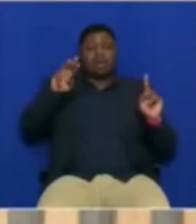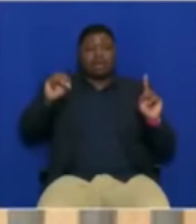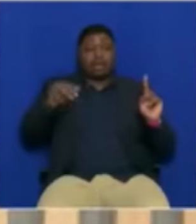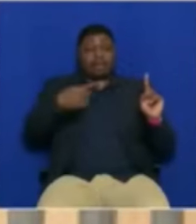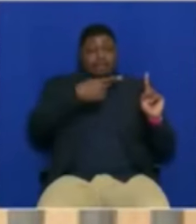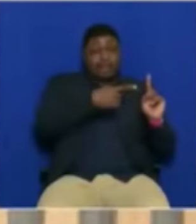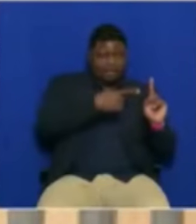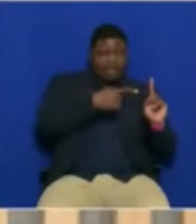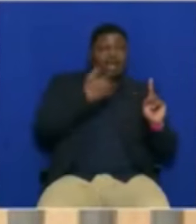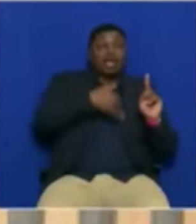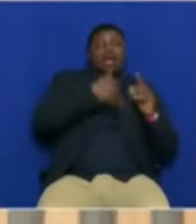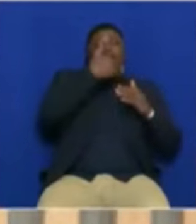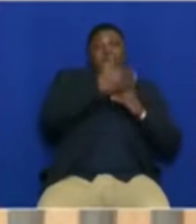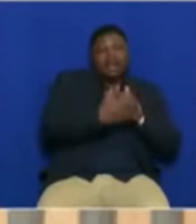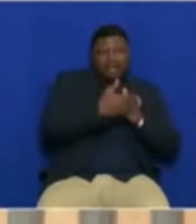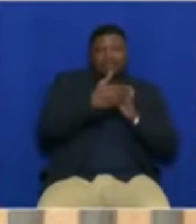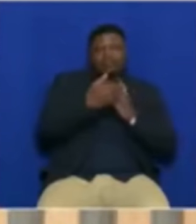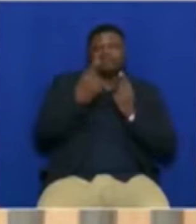Orlando dockets.